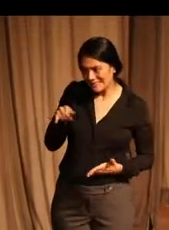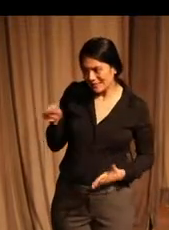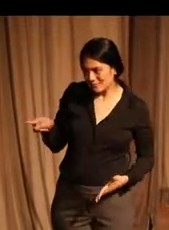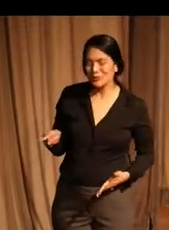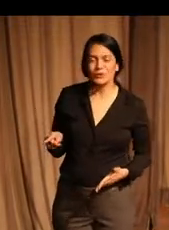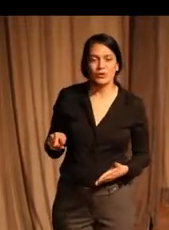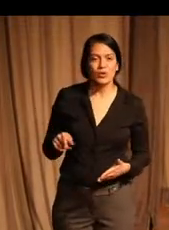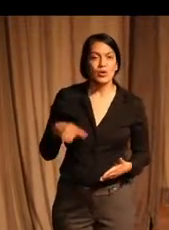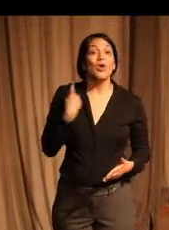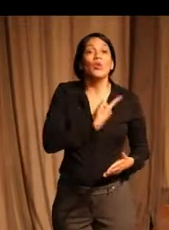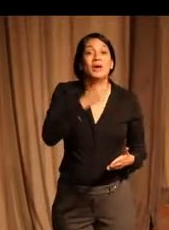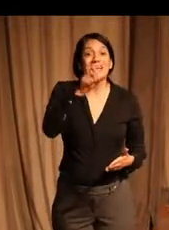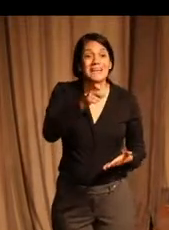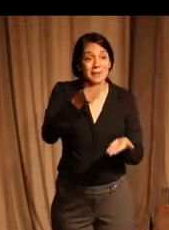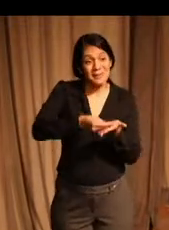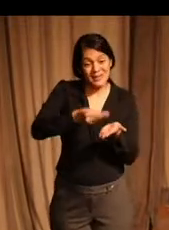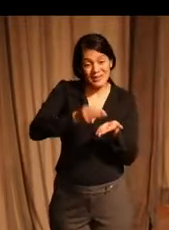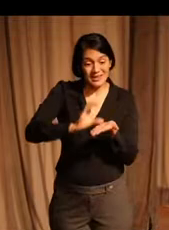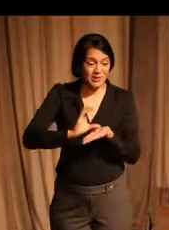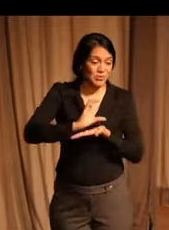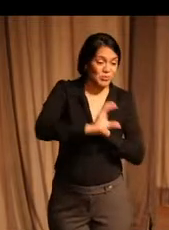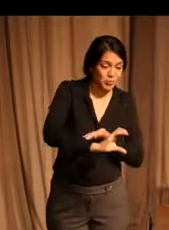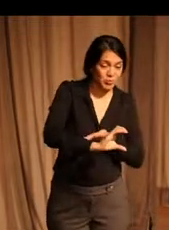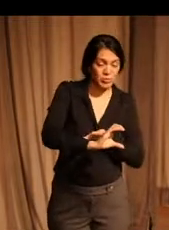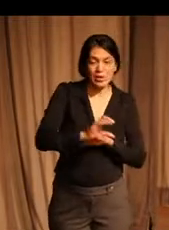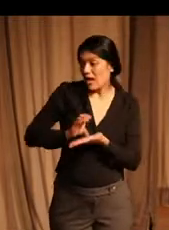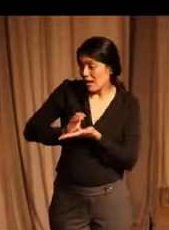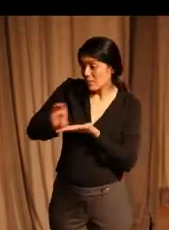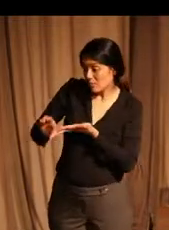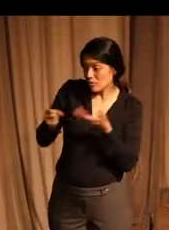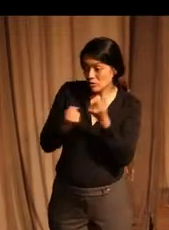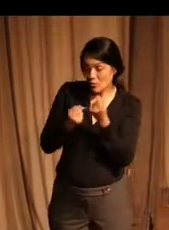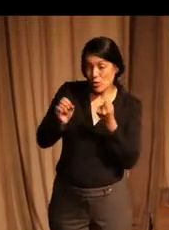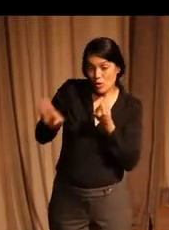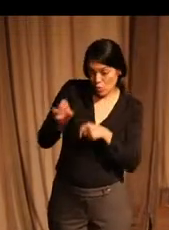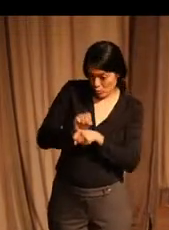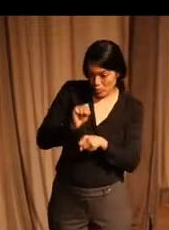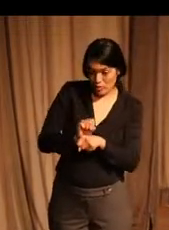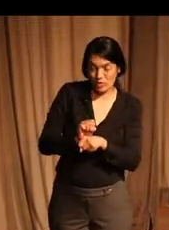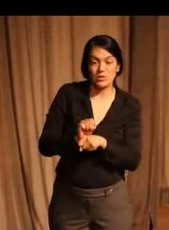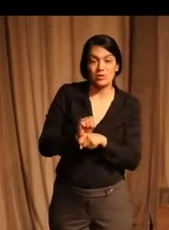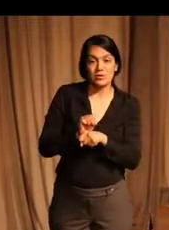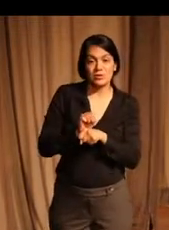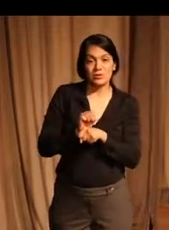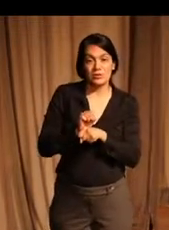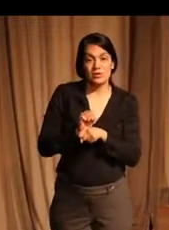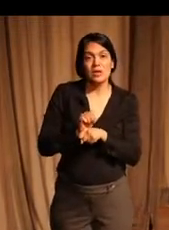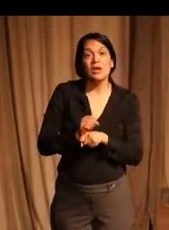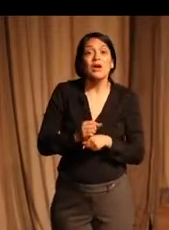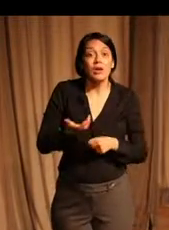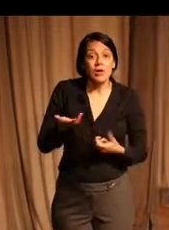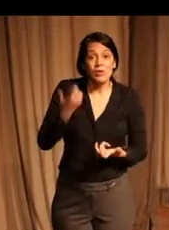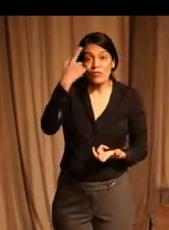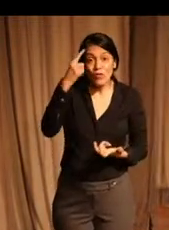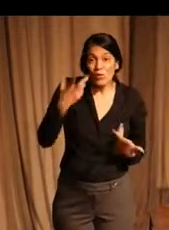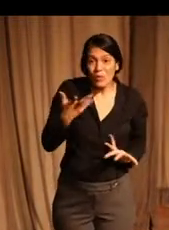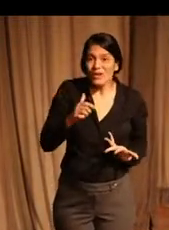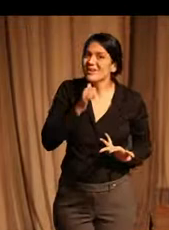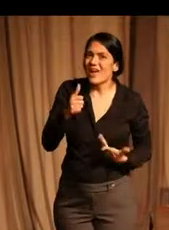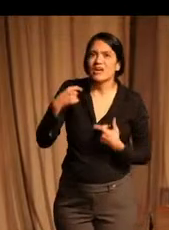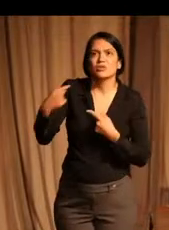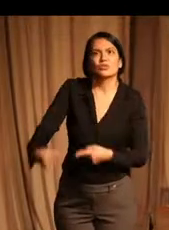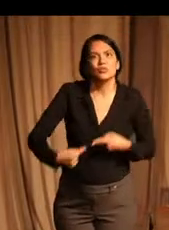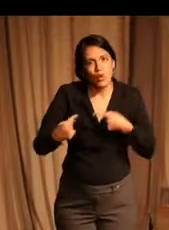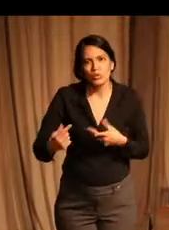to be putting money behind work, like the work that you're doing, so that it isn't a struggle, so that it's a joy, you know,